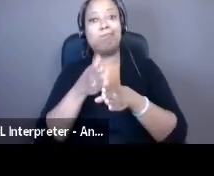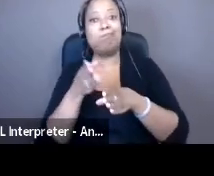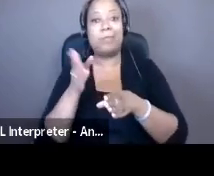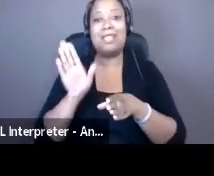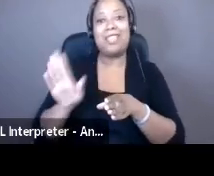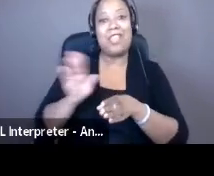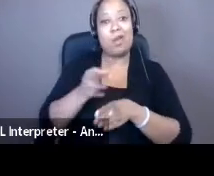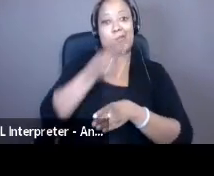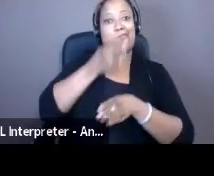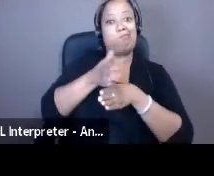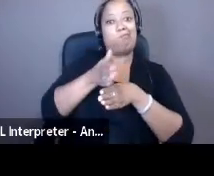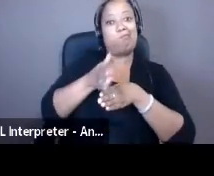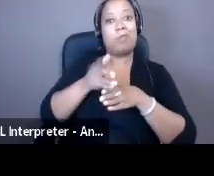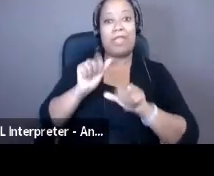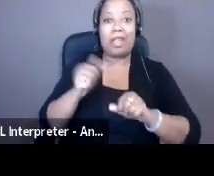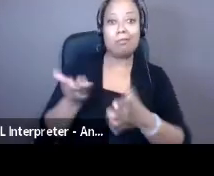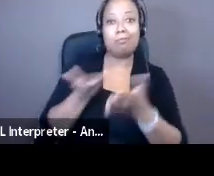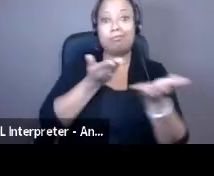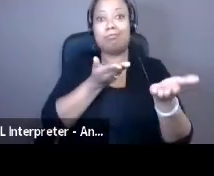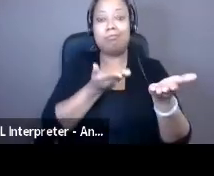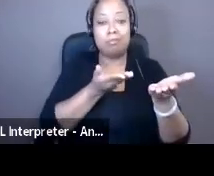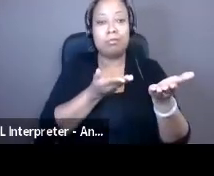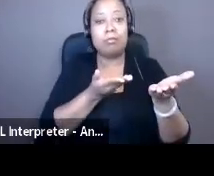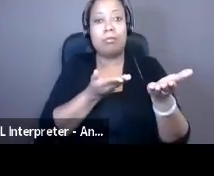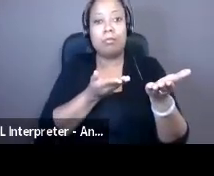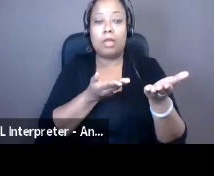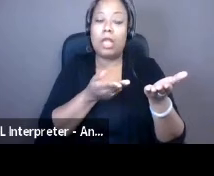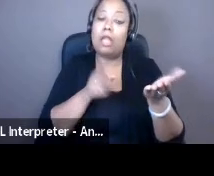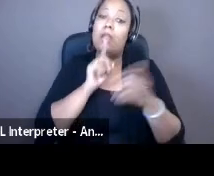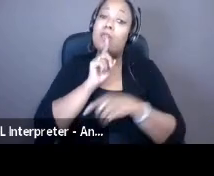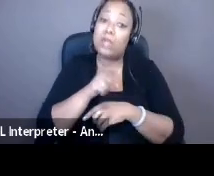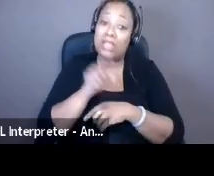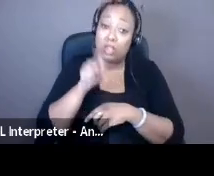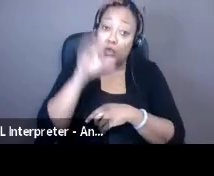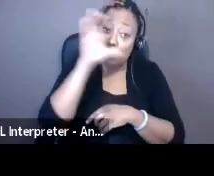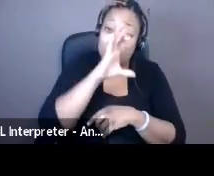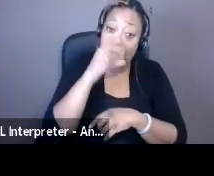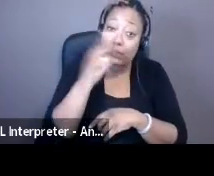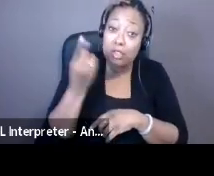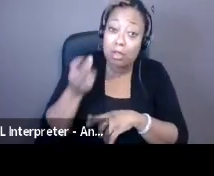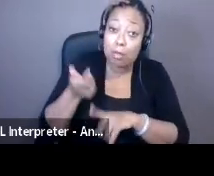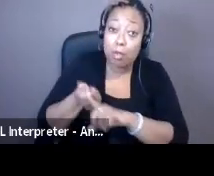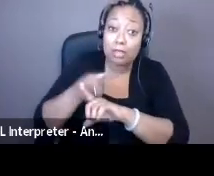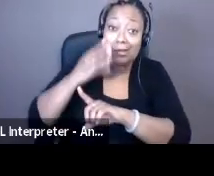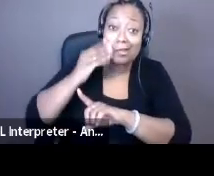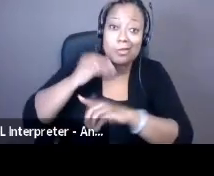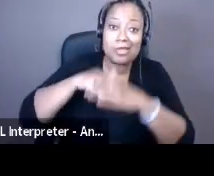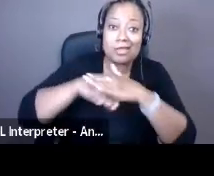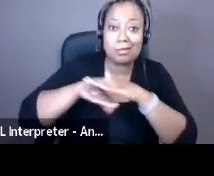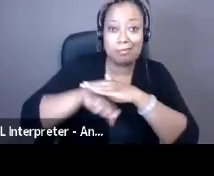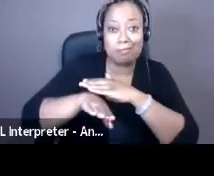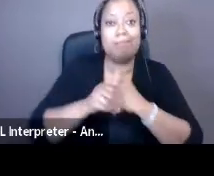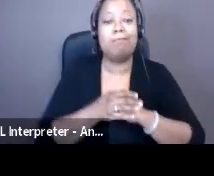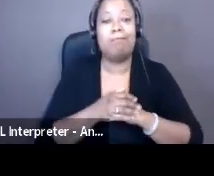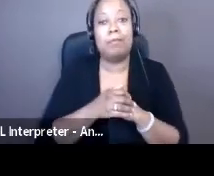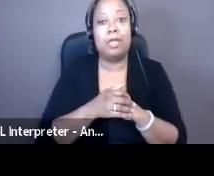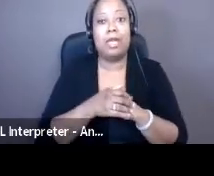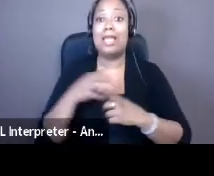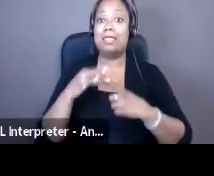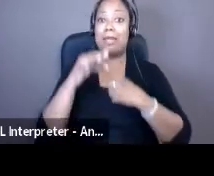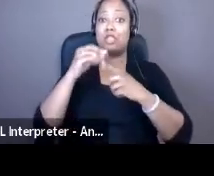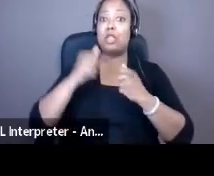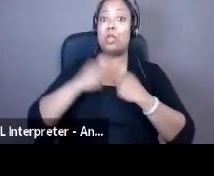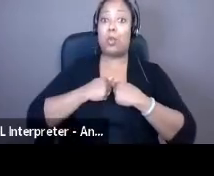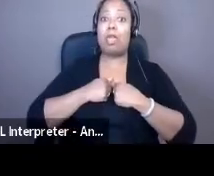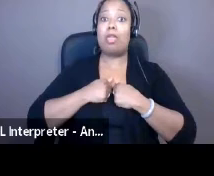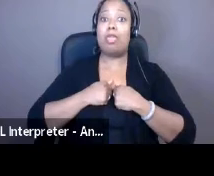expertise. And you really should look for an architect who has some accessibility experience, especially in residential, because not all